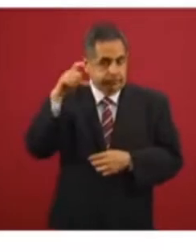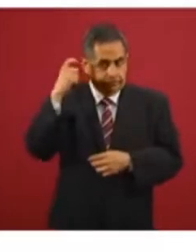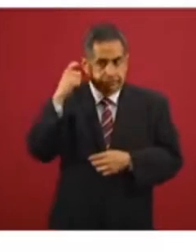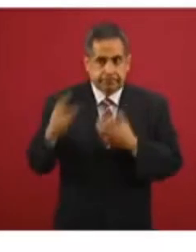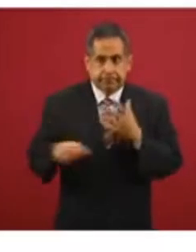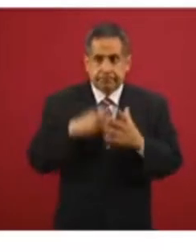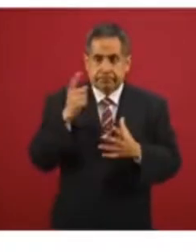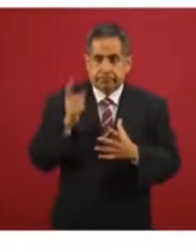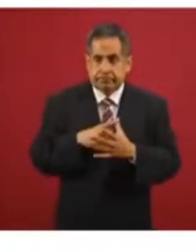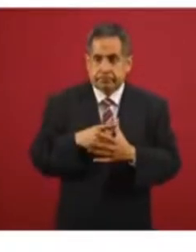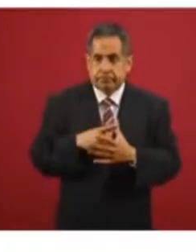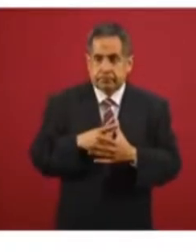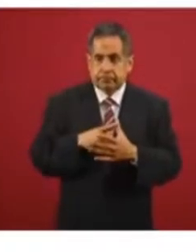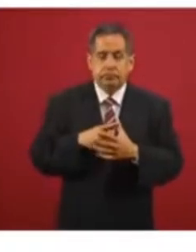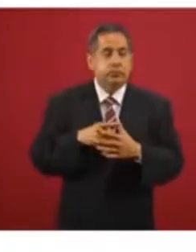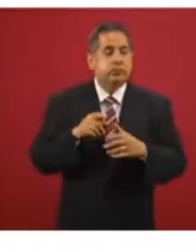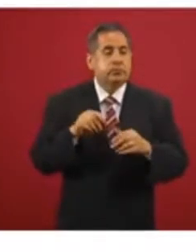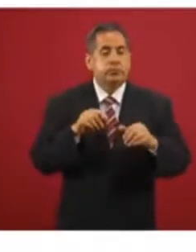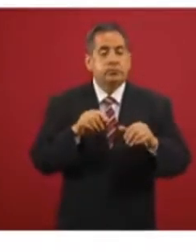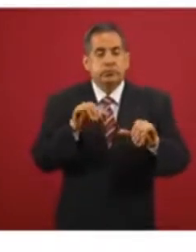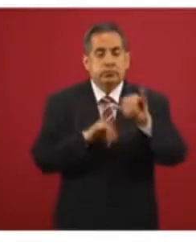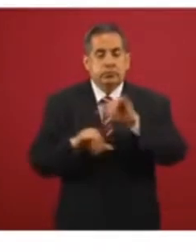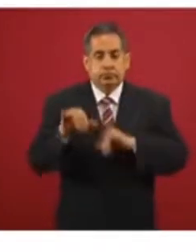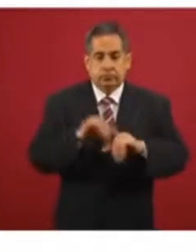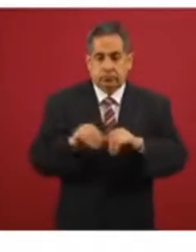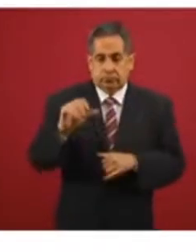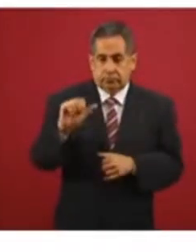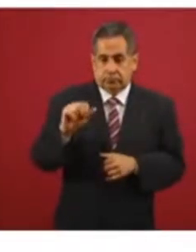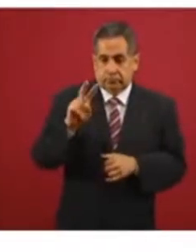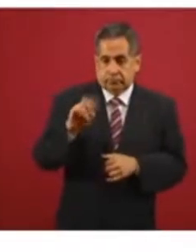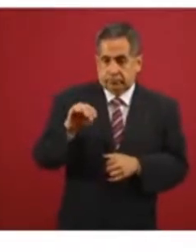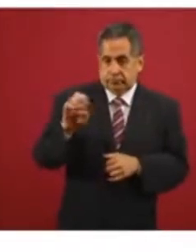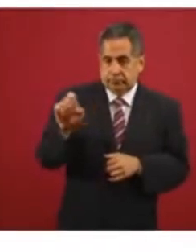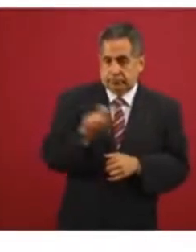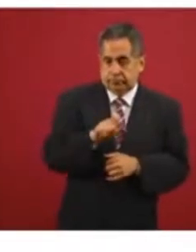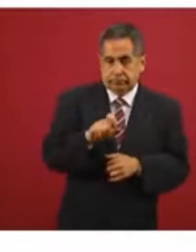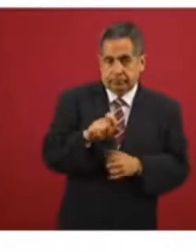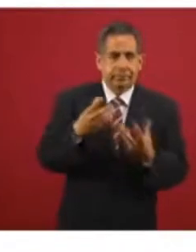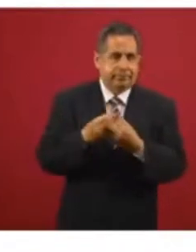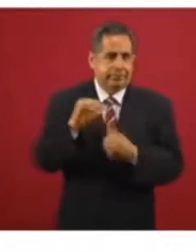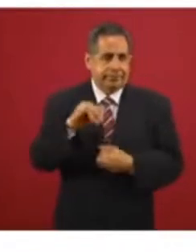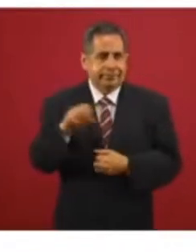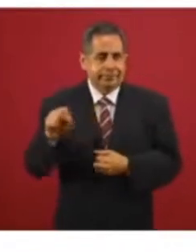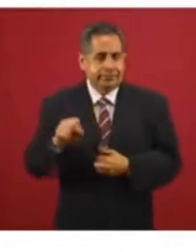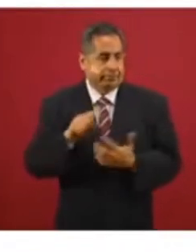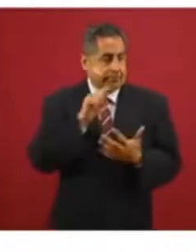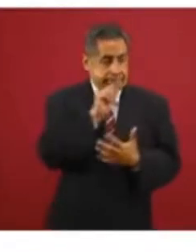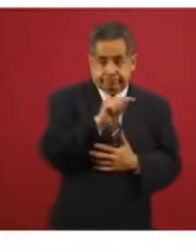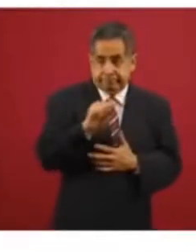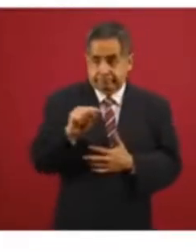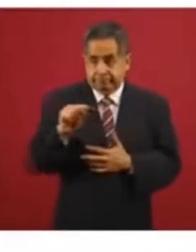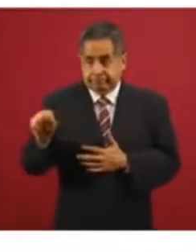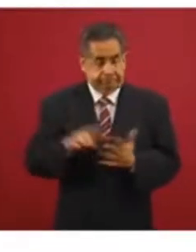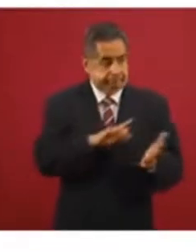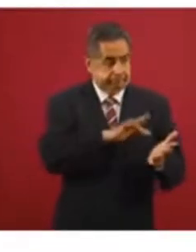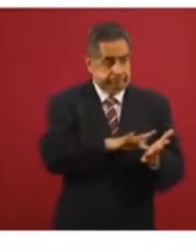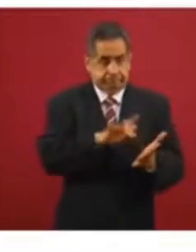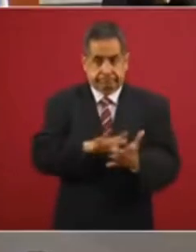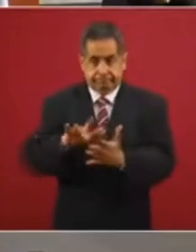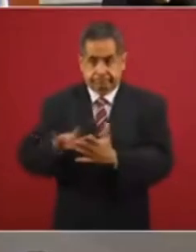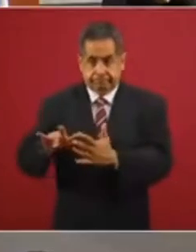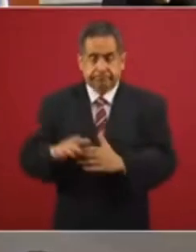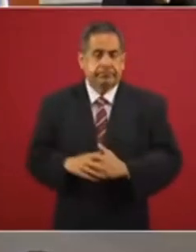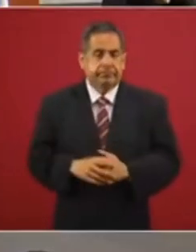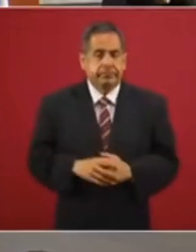mencioné, y Laboratorios Abimex, Instituto Mexicano del Seguro Social. So he named all the different Mexican ones that are